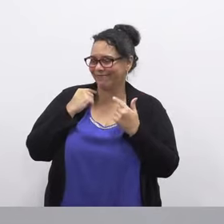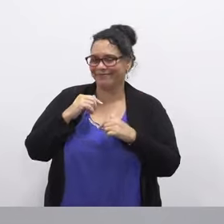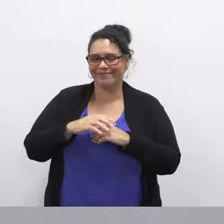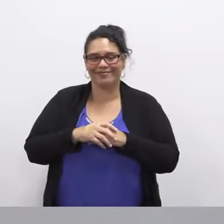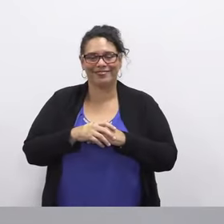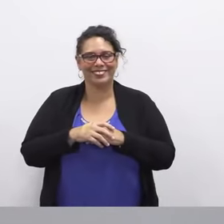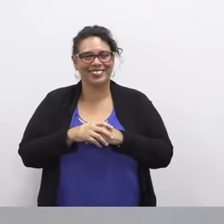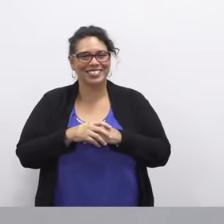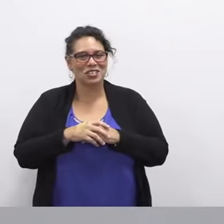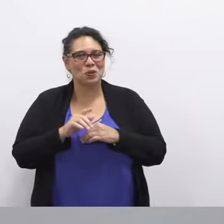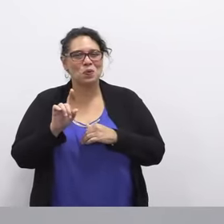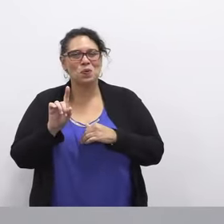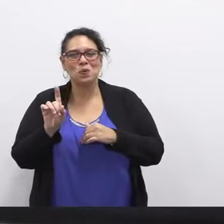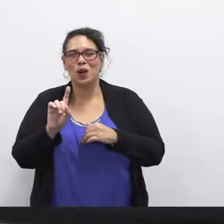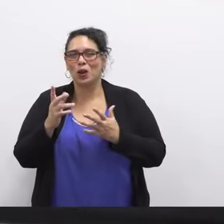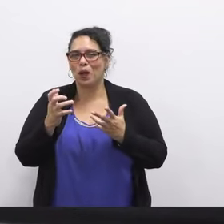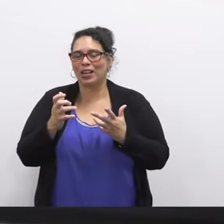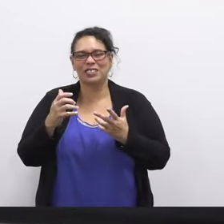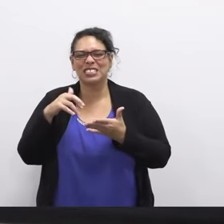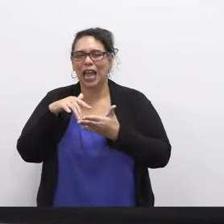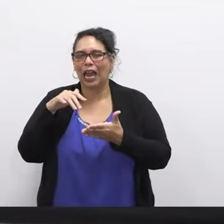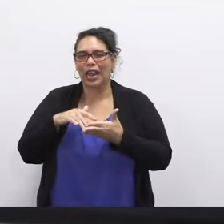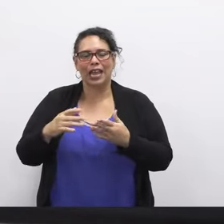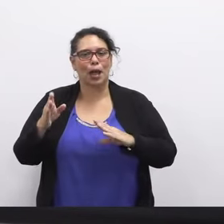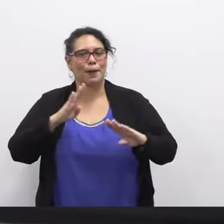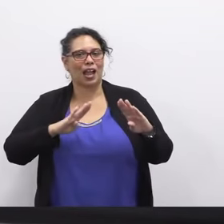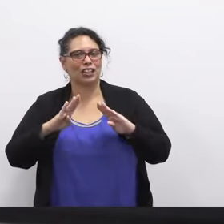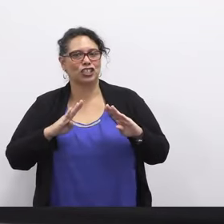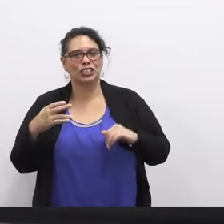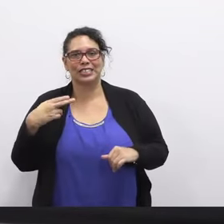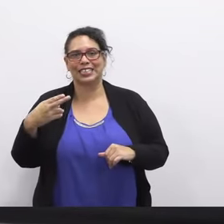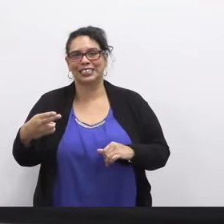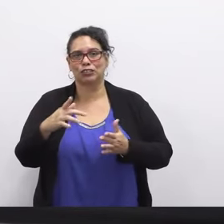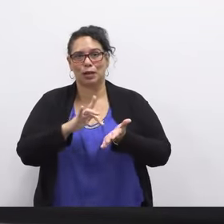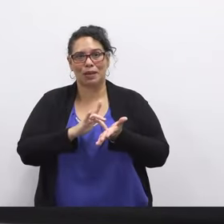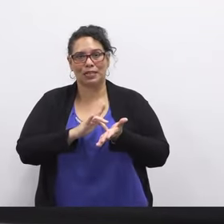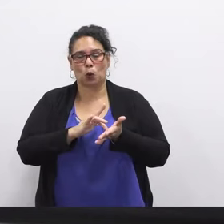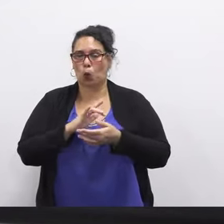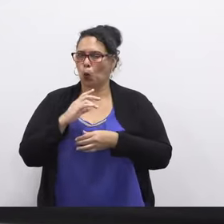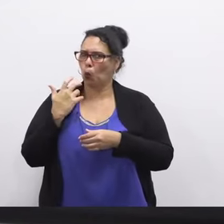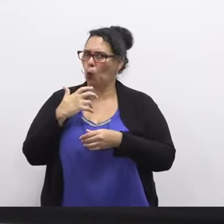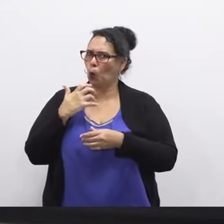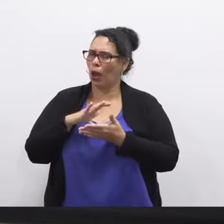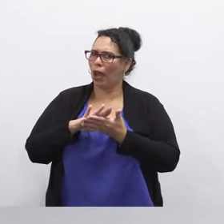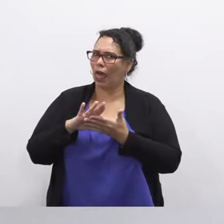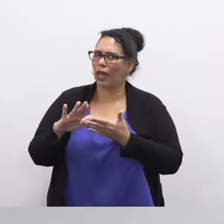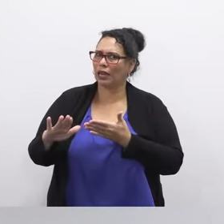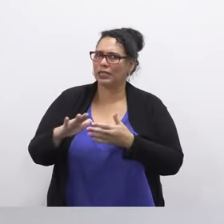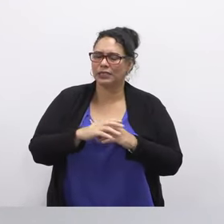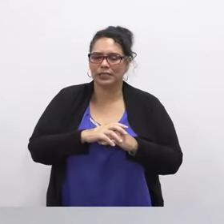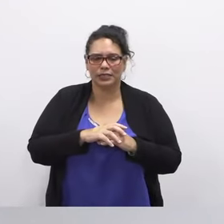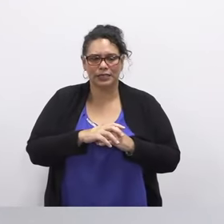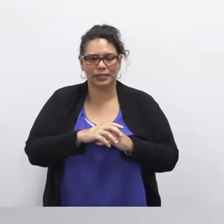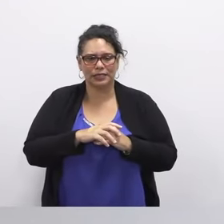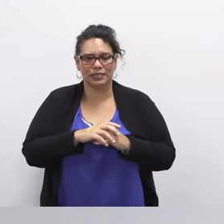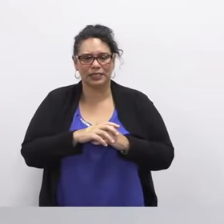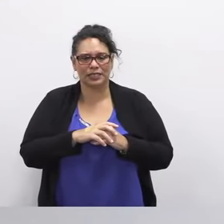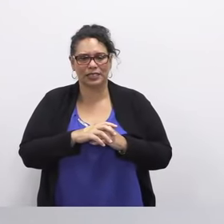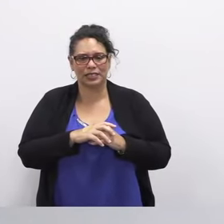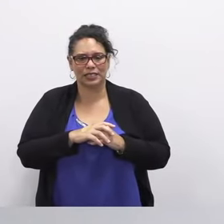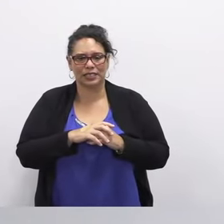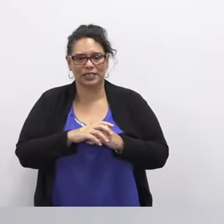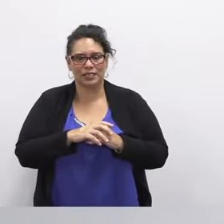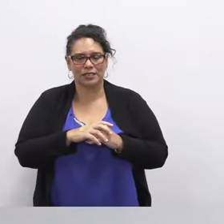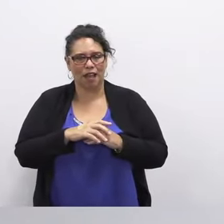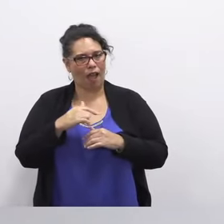What would you like to study, Sydney? Biology or like the history of medicine. Ooh, nice. Very nice. So